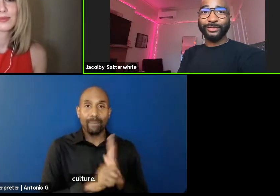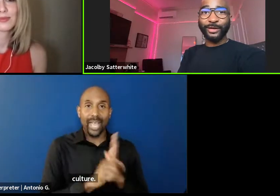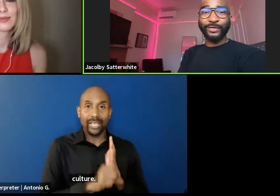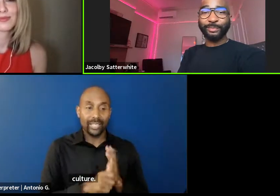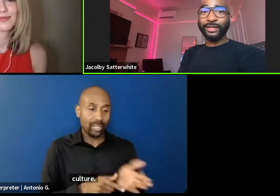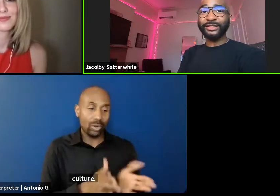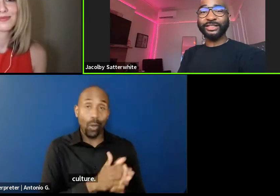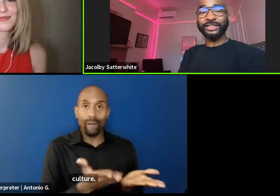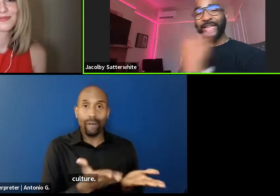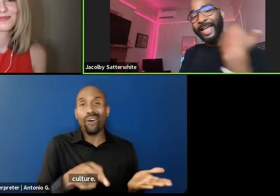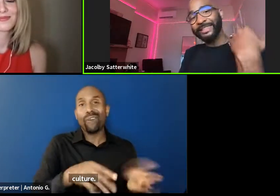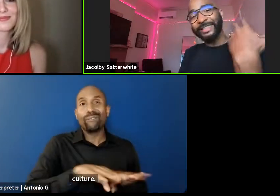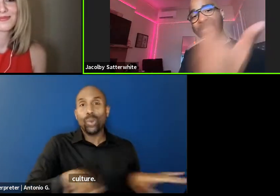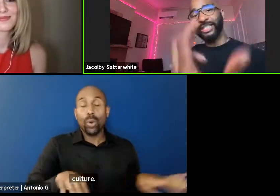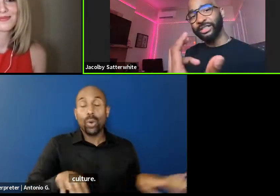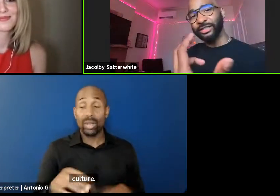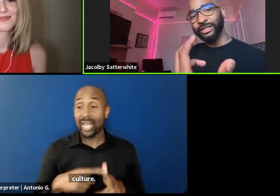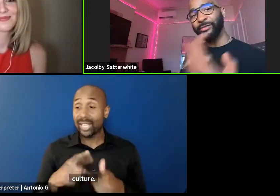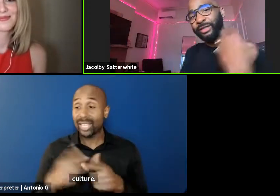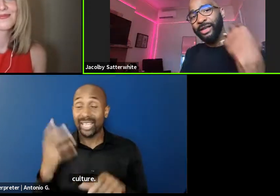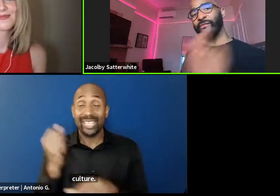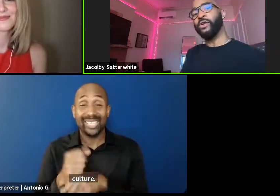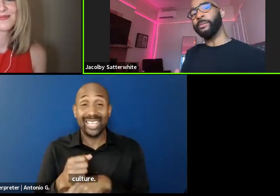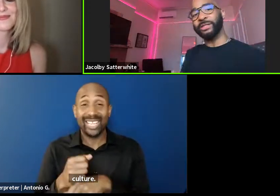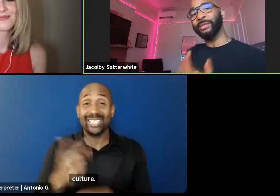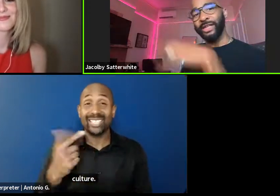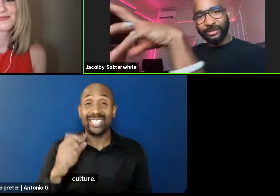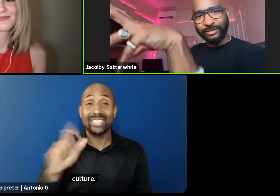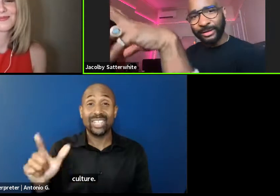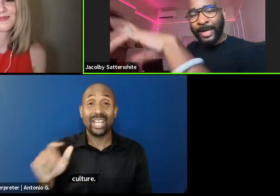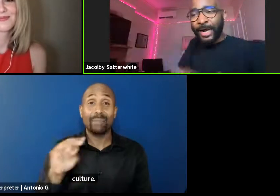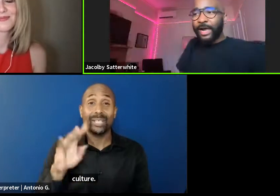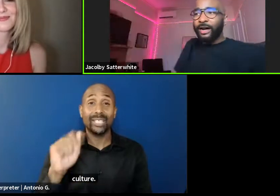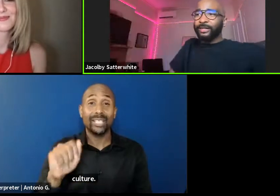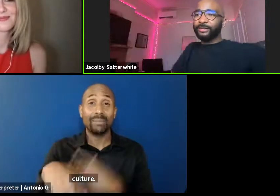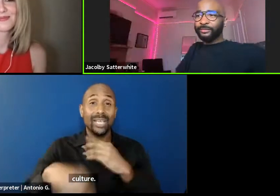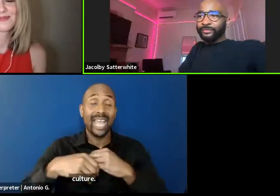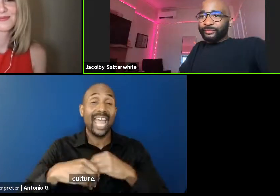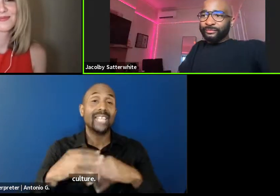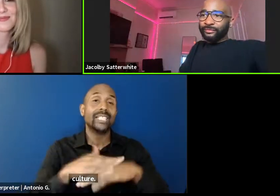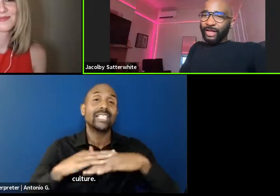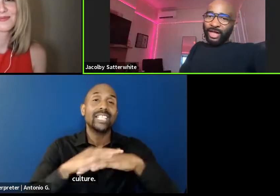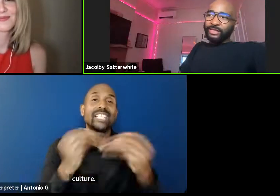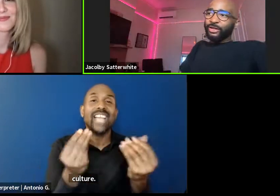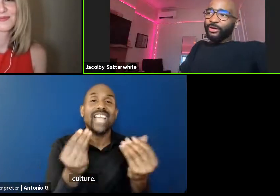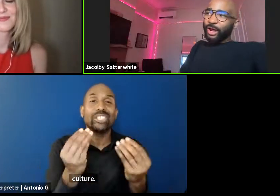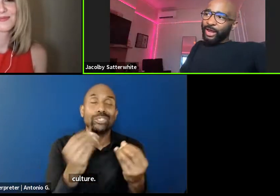apply it to the surface because it just adds a texture that really informs something else.